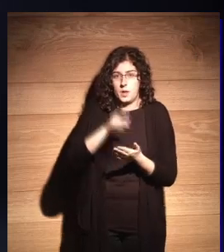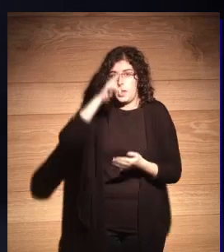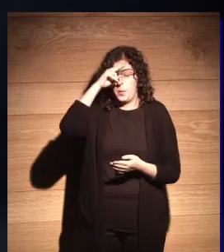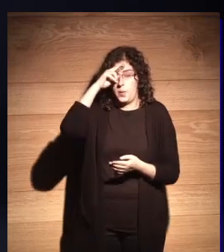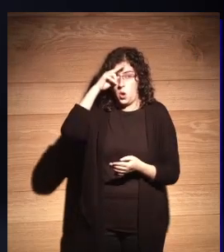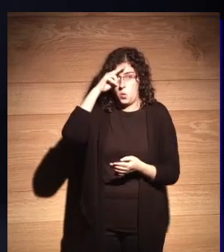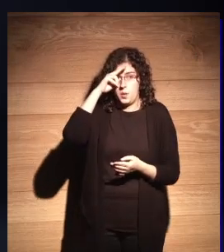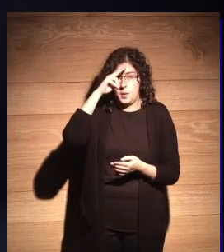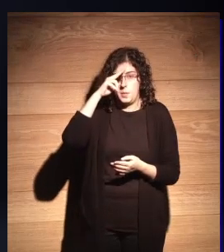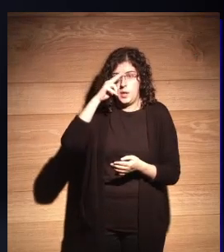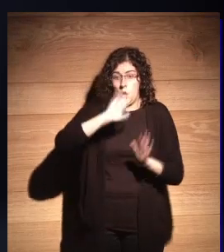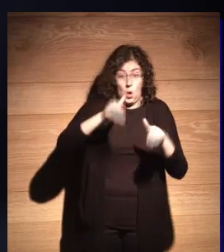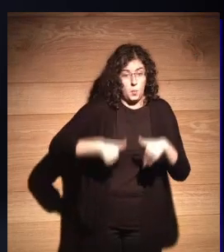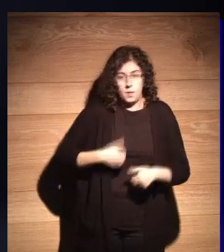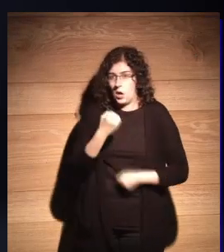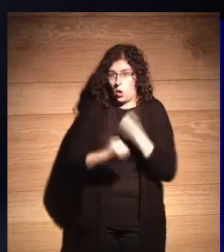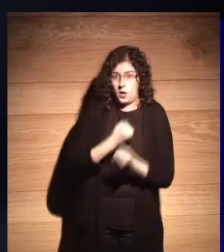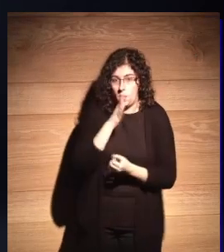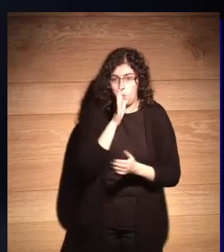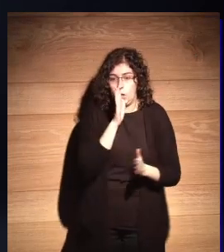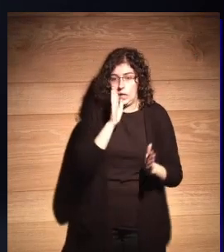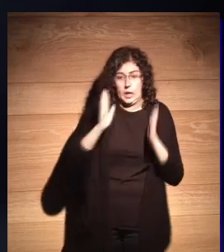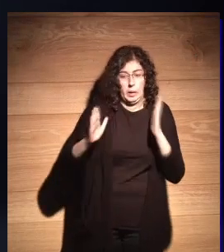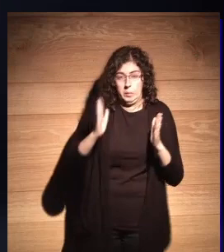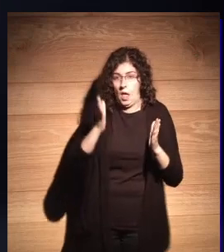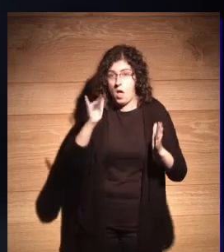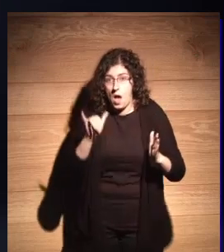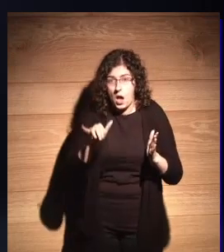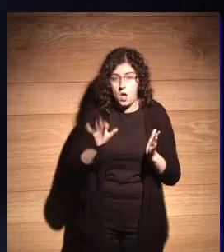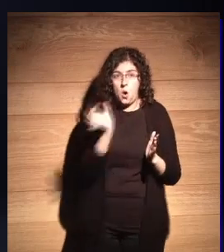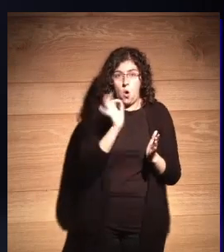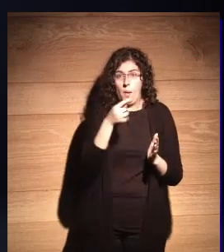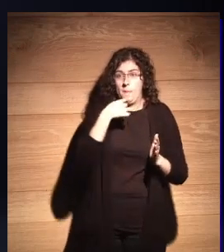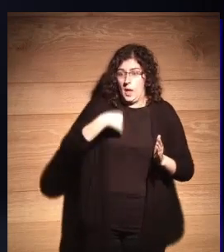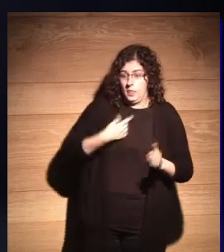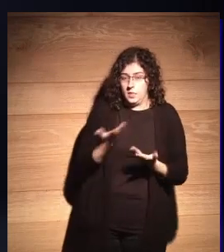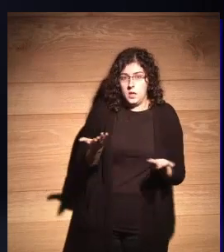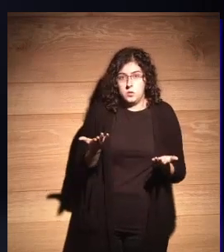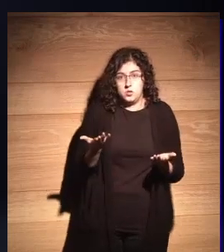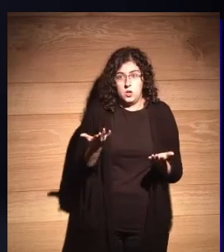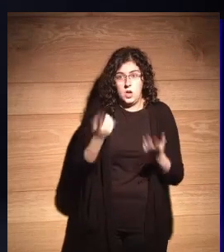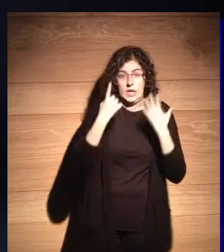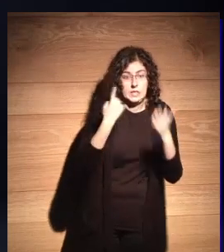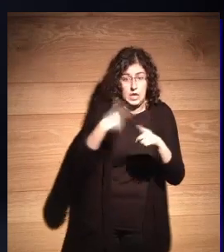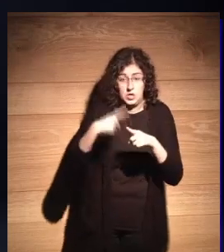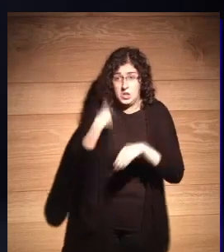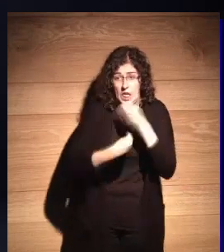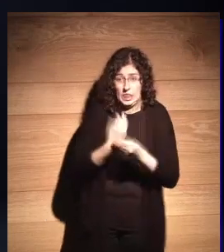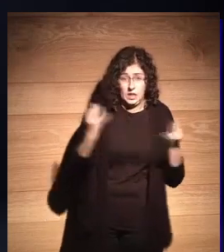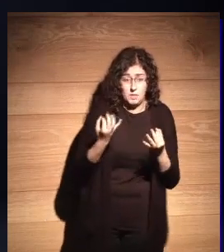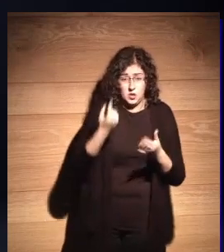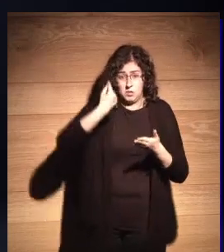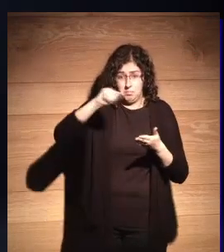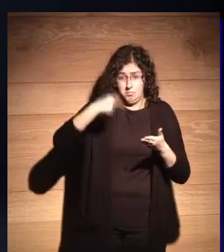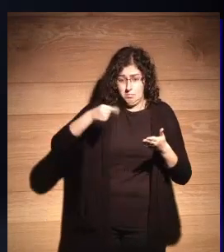deadline, or they told me to get these 6 things and I have to check those off. I don't have to do that. I did